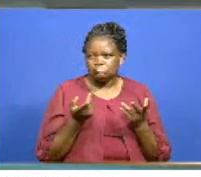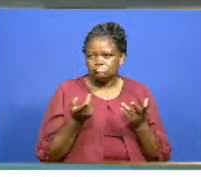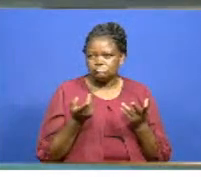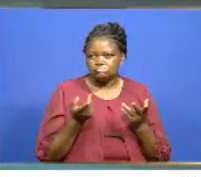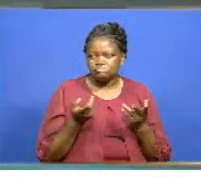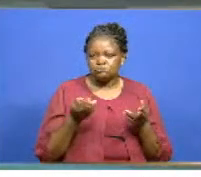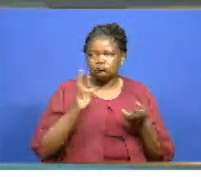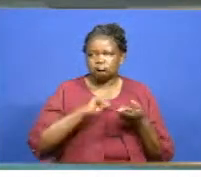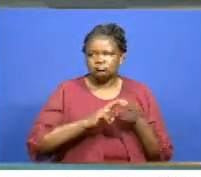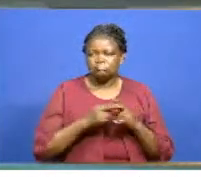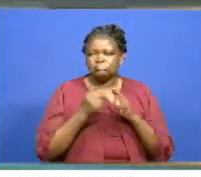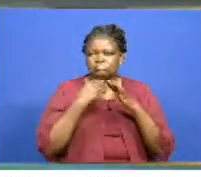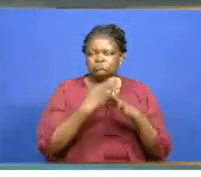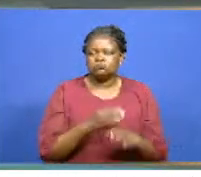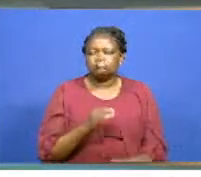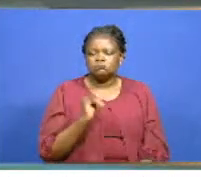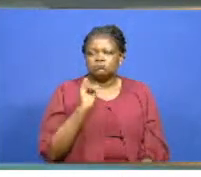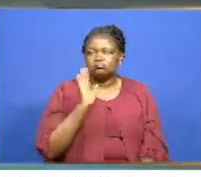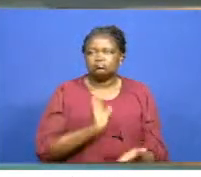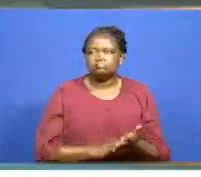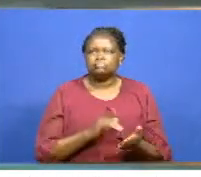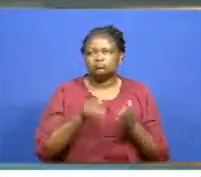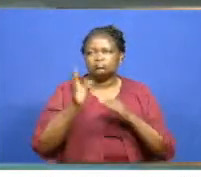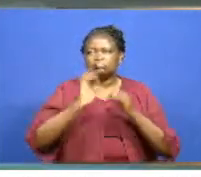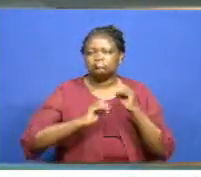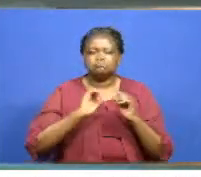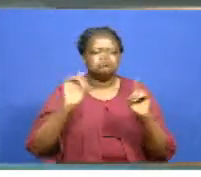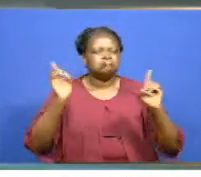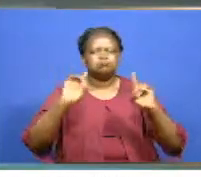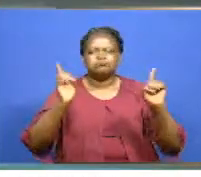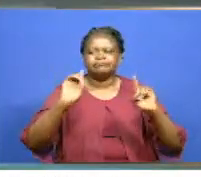the relationship between BBI and these elections, no.